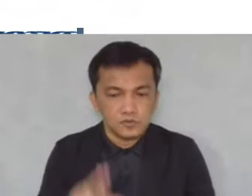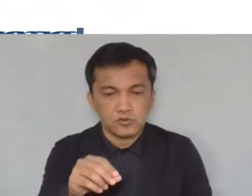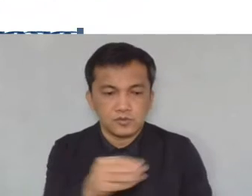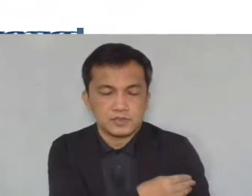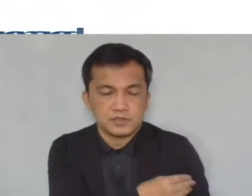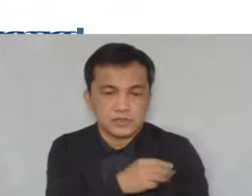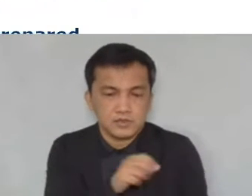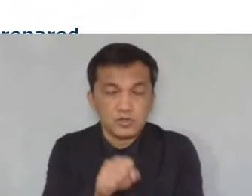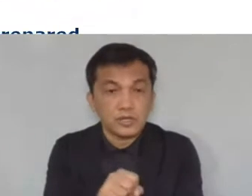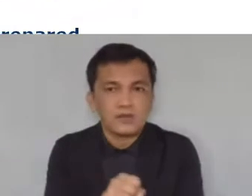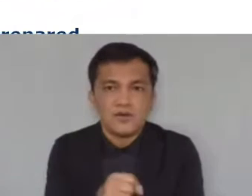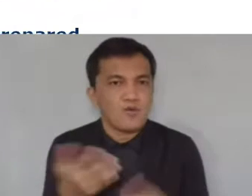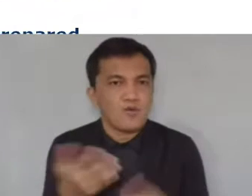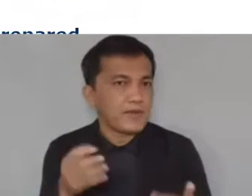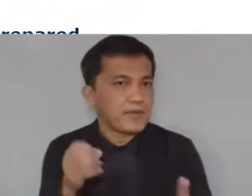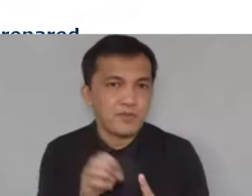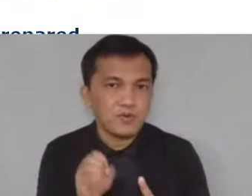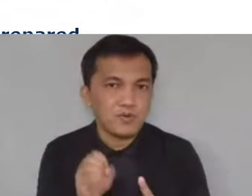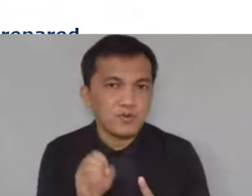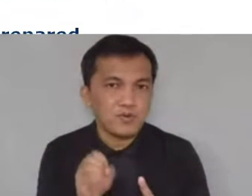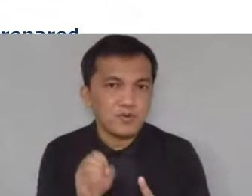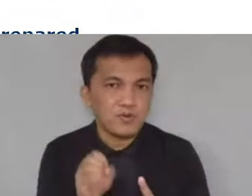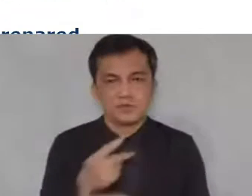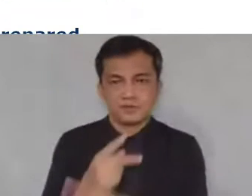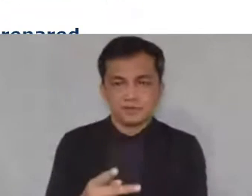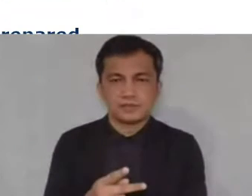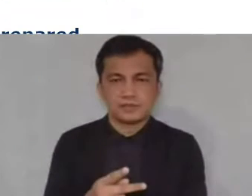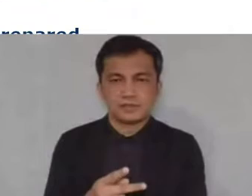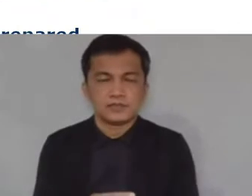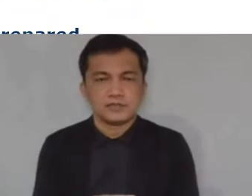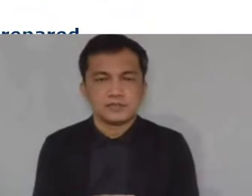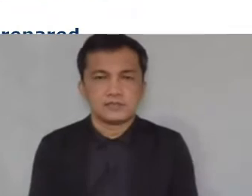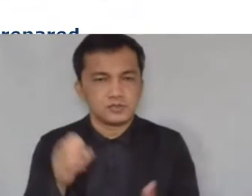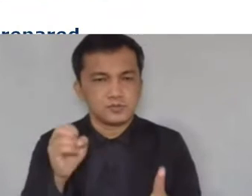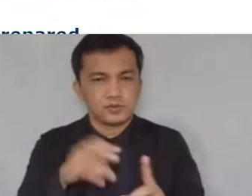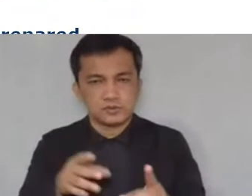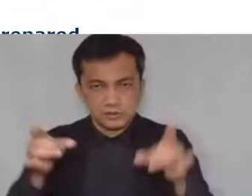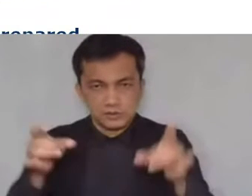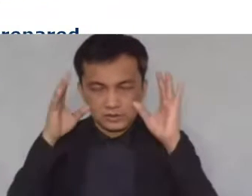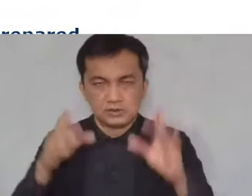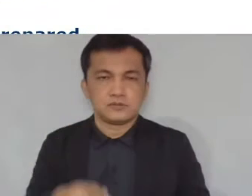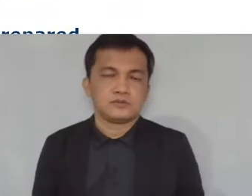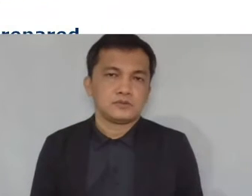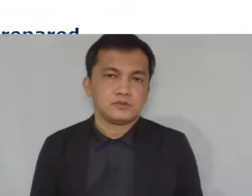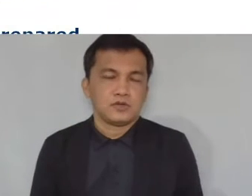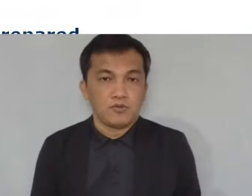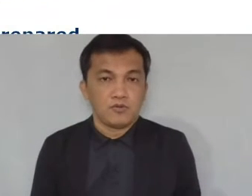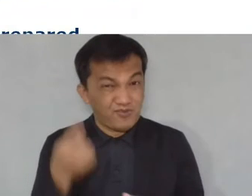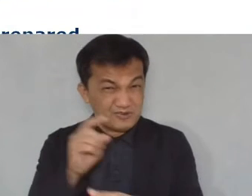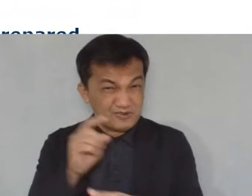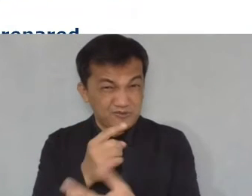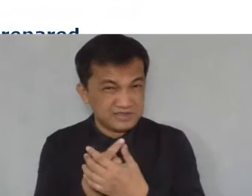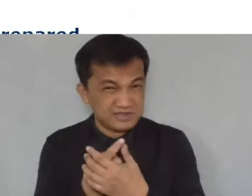or frontliner will be exposed unprepared, preventing death and unnecessary sickness or quarantine.